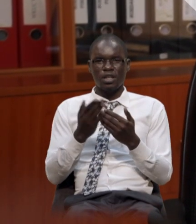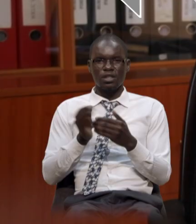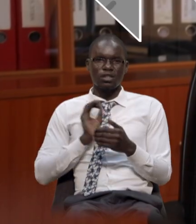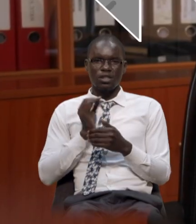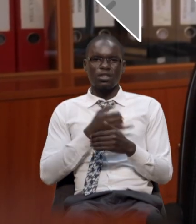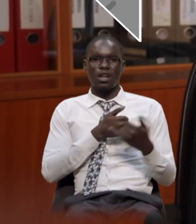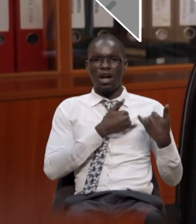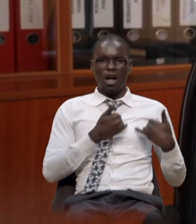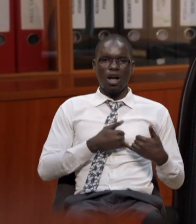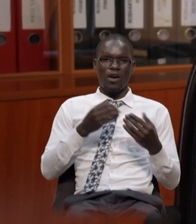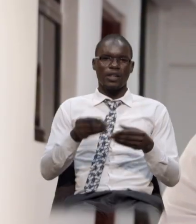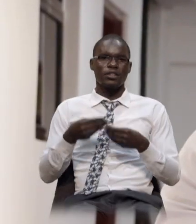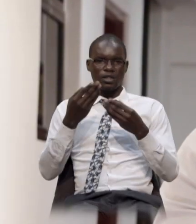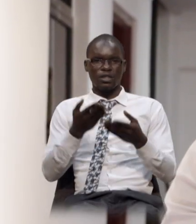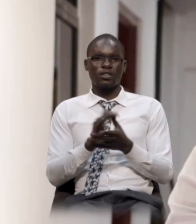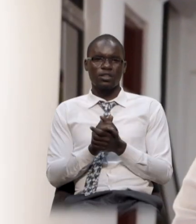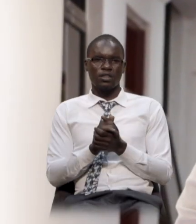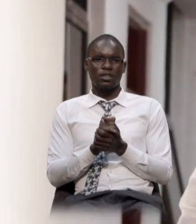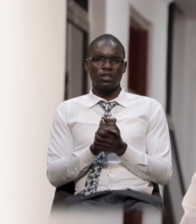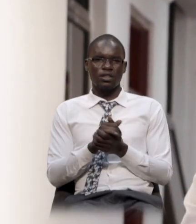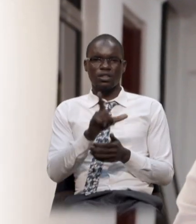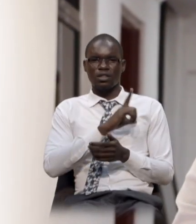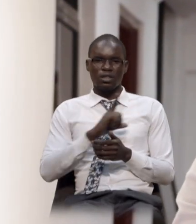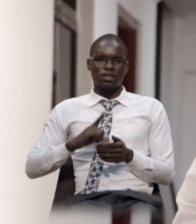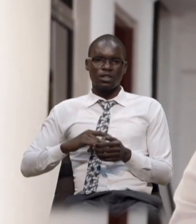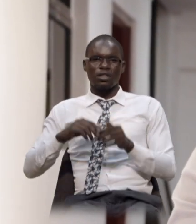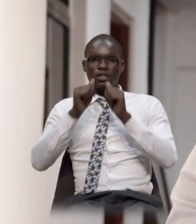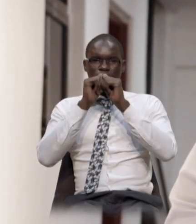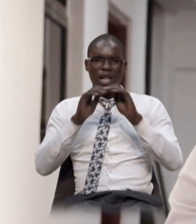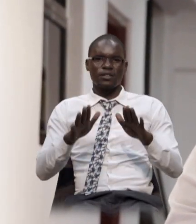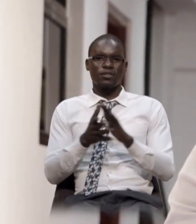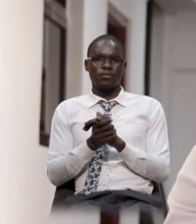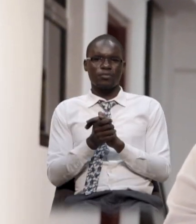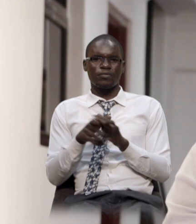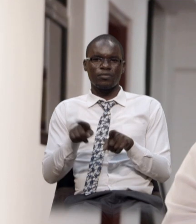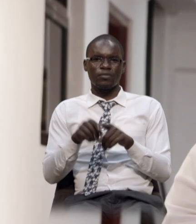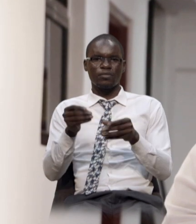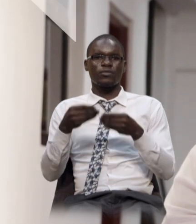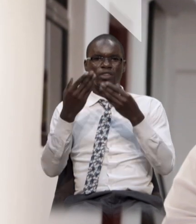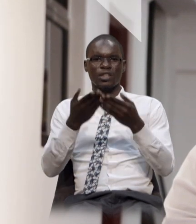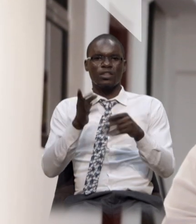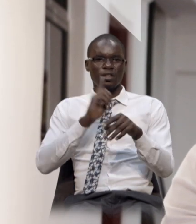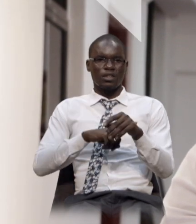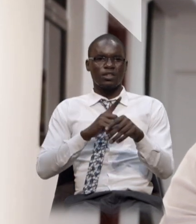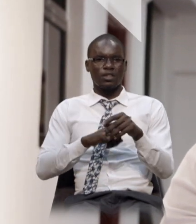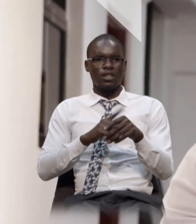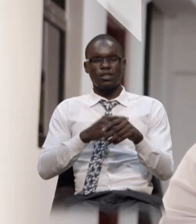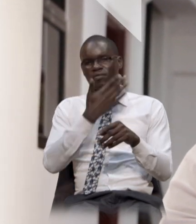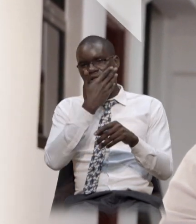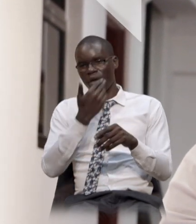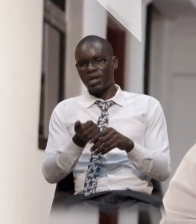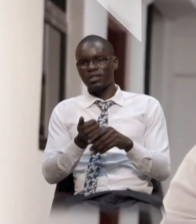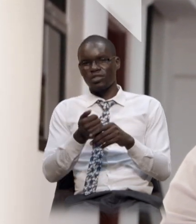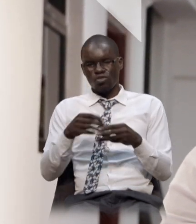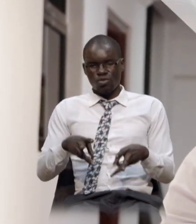our hearts only to surrender. The Lord blesses. The Lord gives. And his time is the best opportunity for